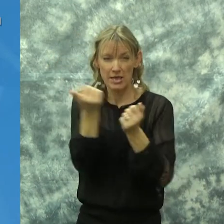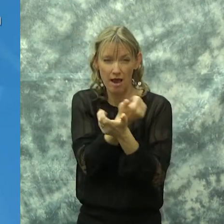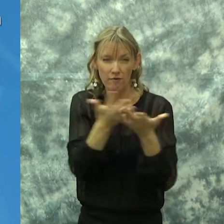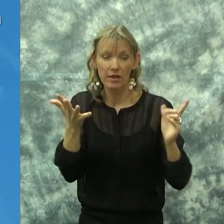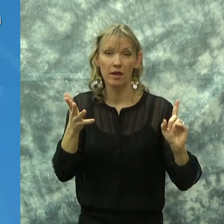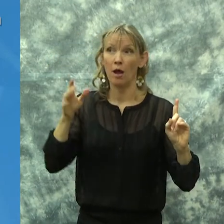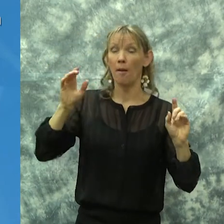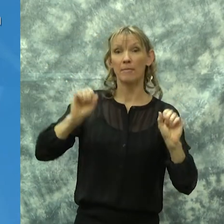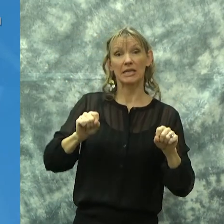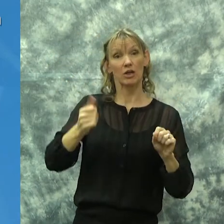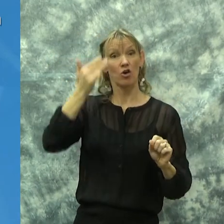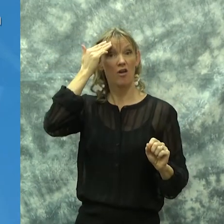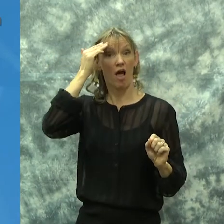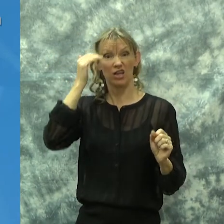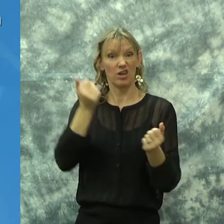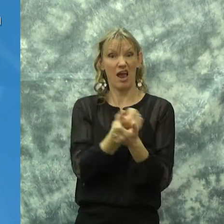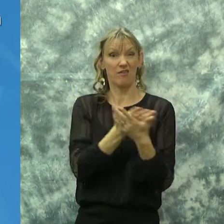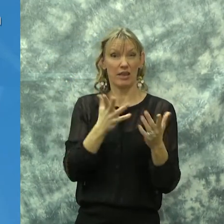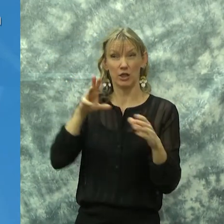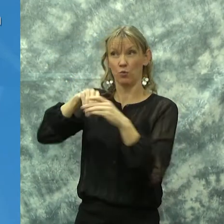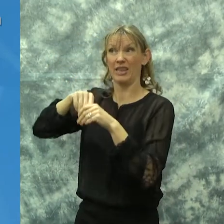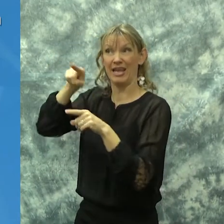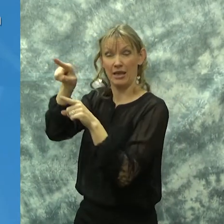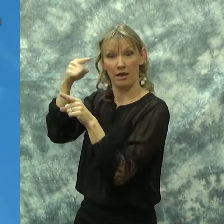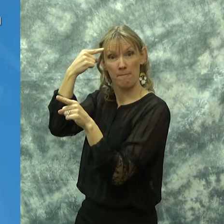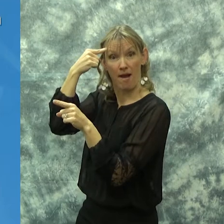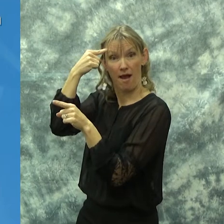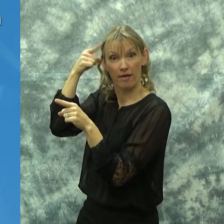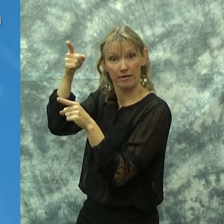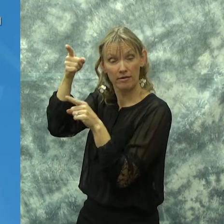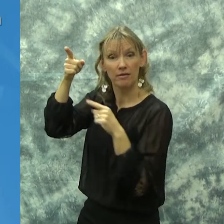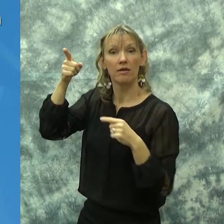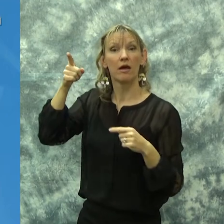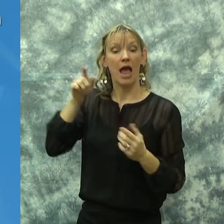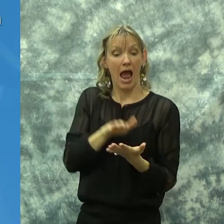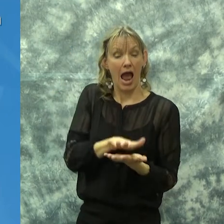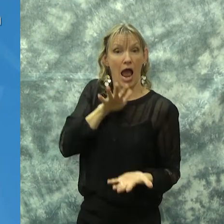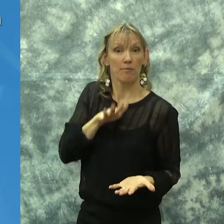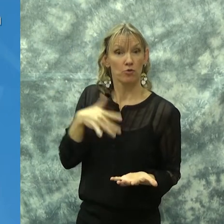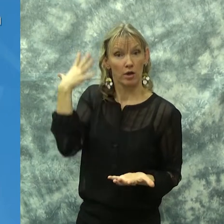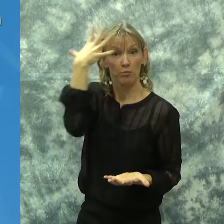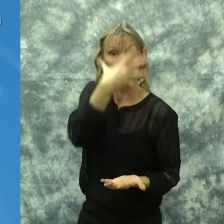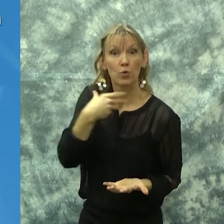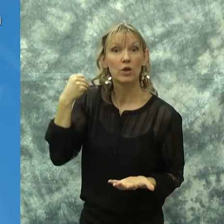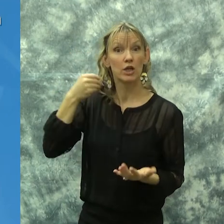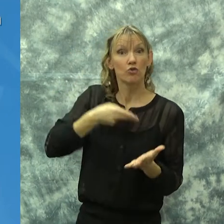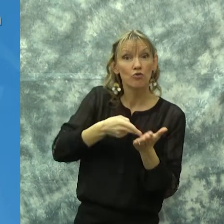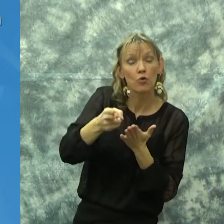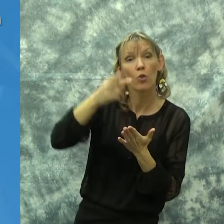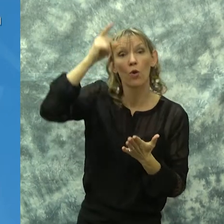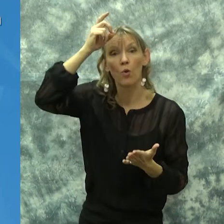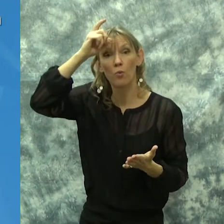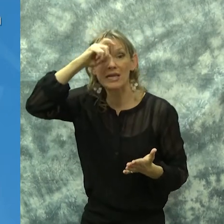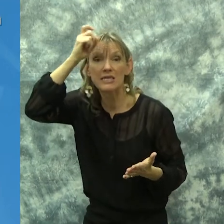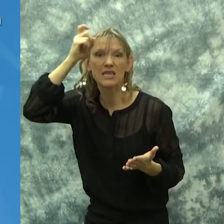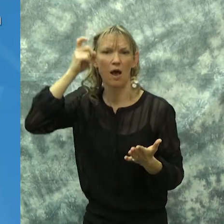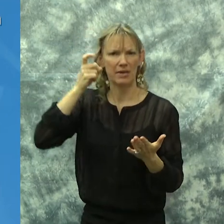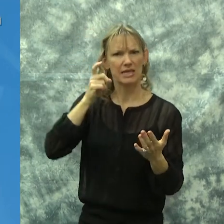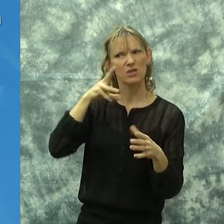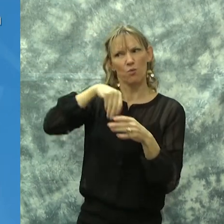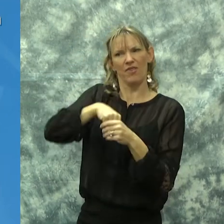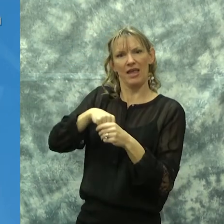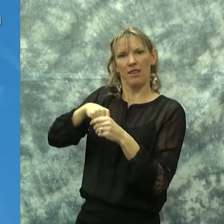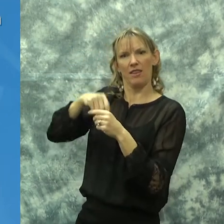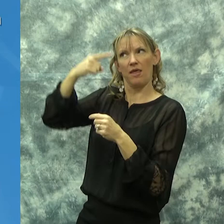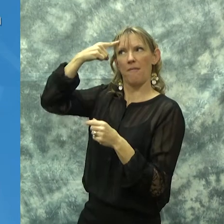the potential knowledge of all things exists in this mind, that the abstract essence of beauty, truth, and wisdom coexists in the mind